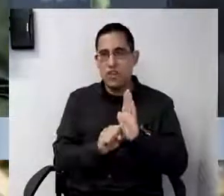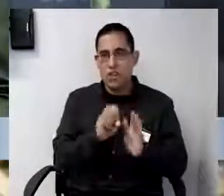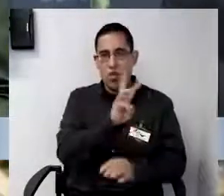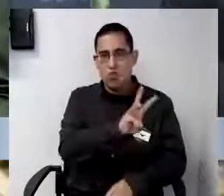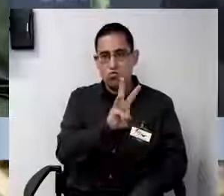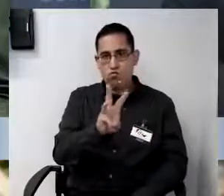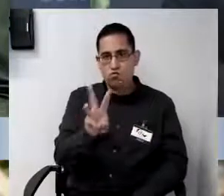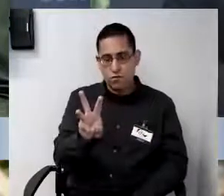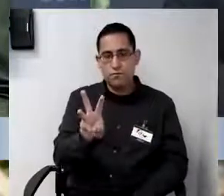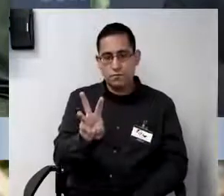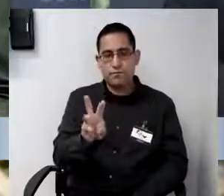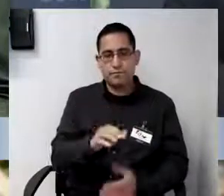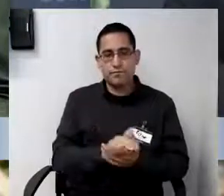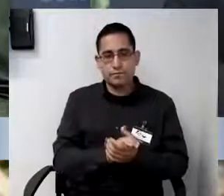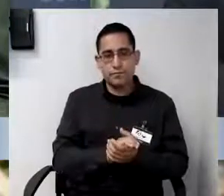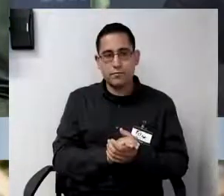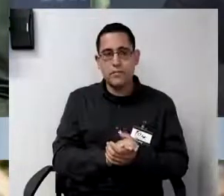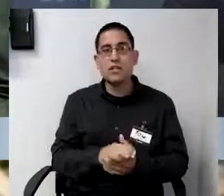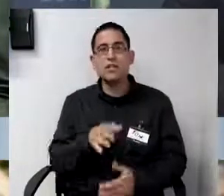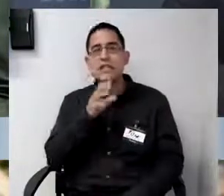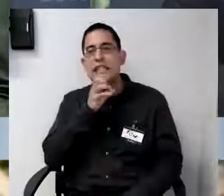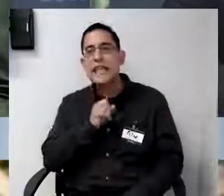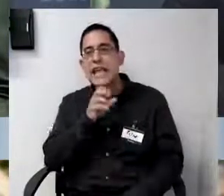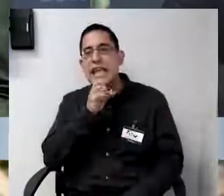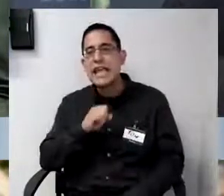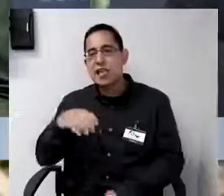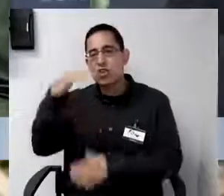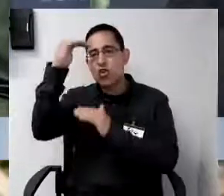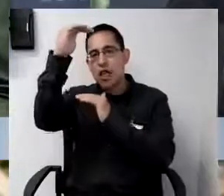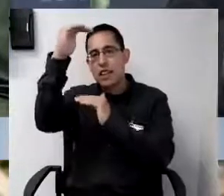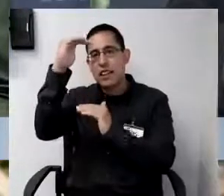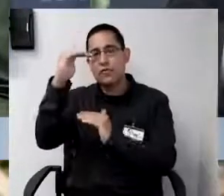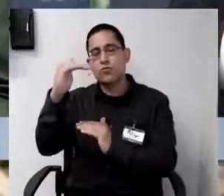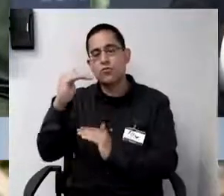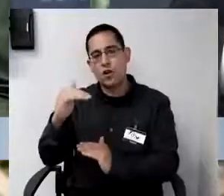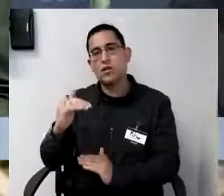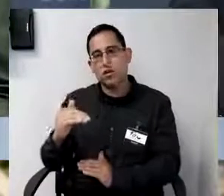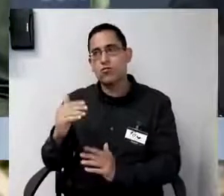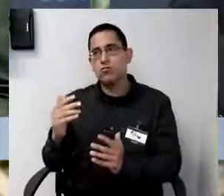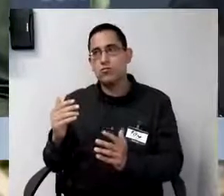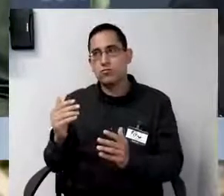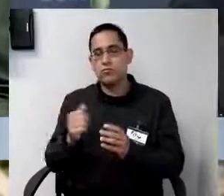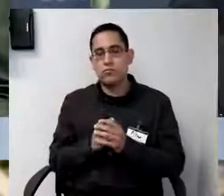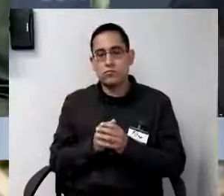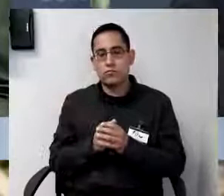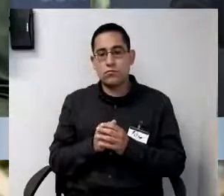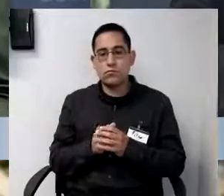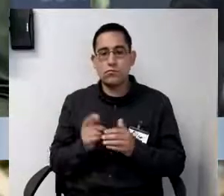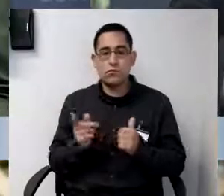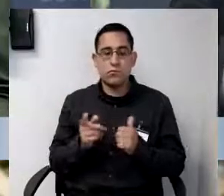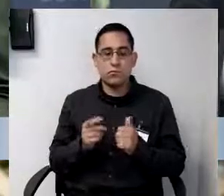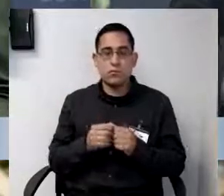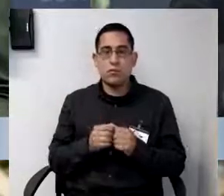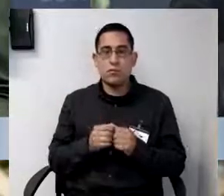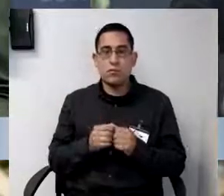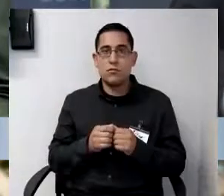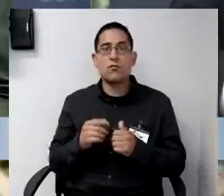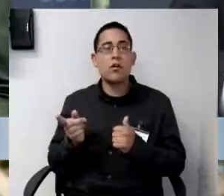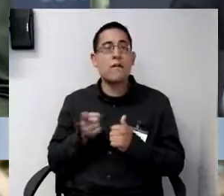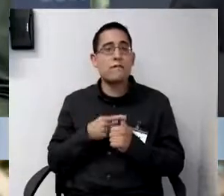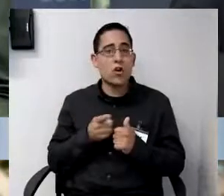again, I'm going to give you an age breakdown, and I'll first say the number, or I'll